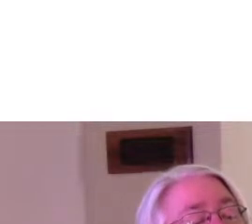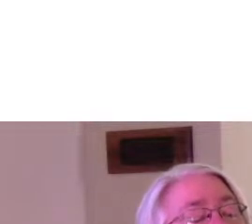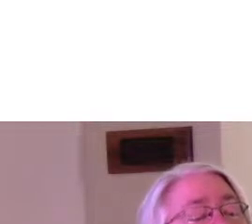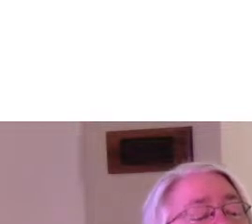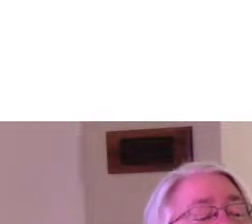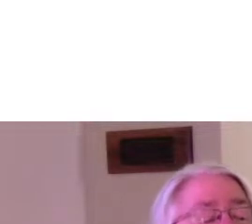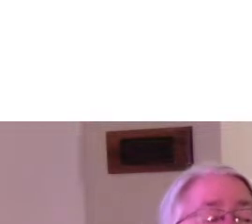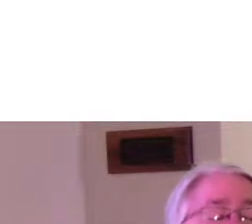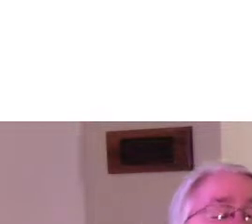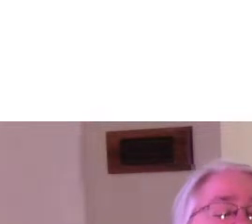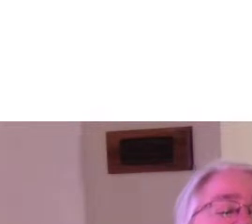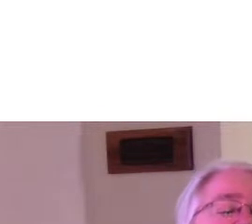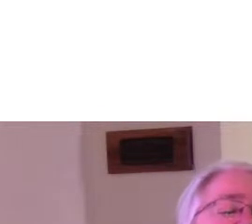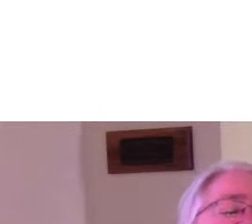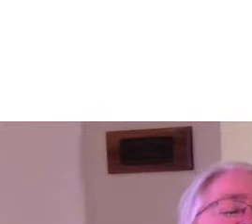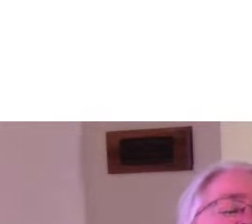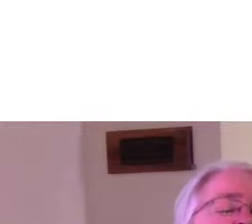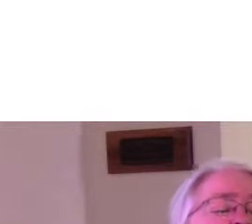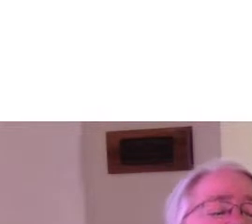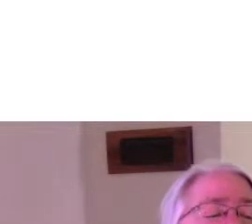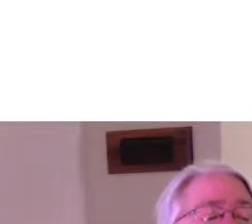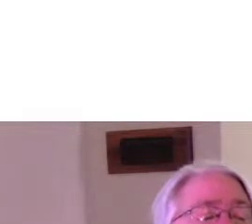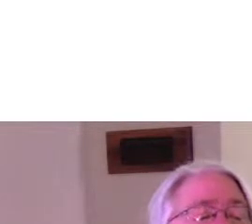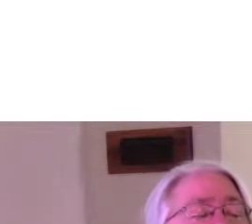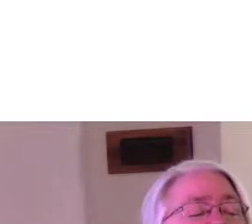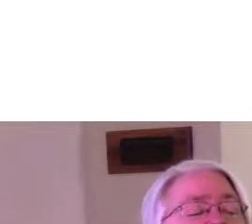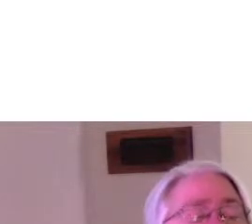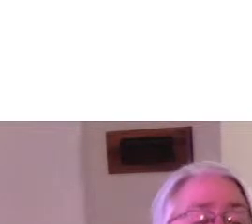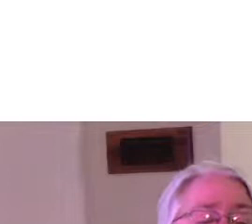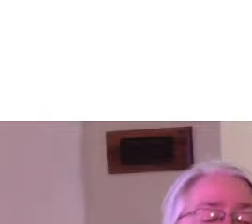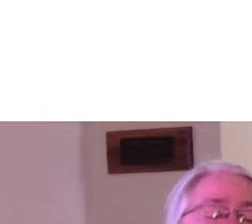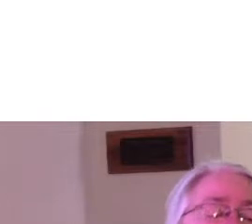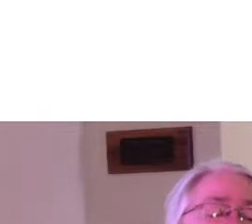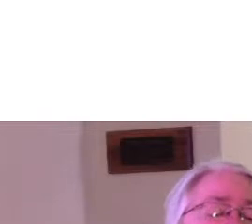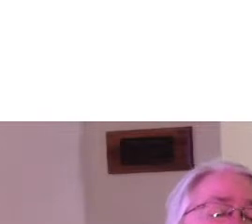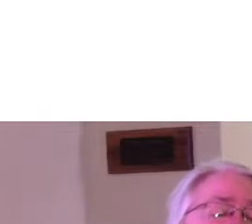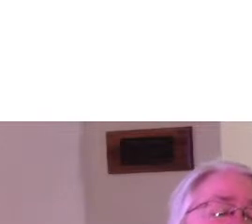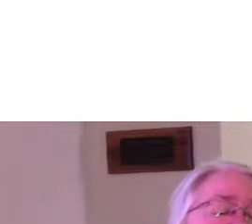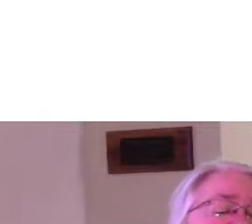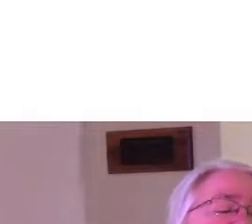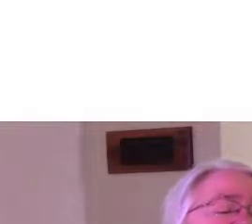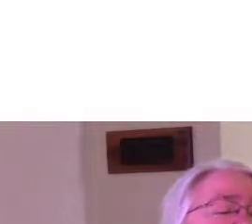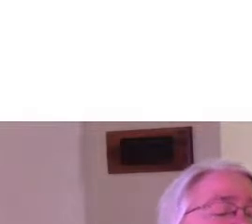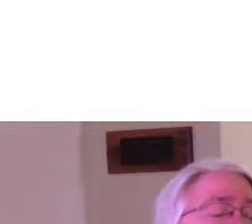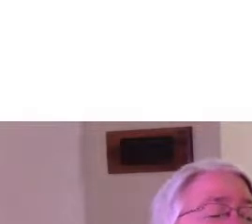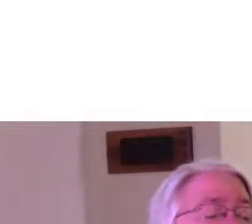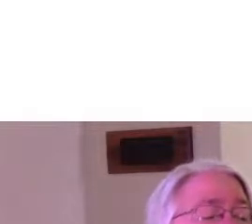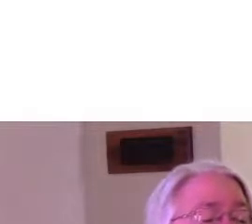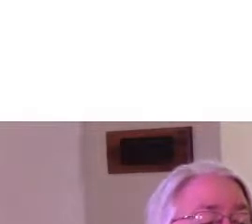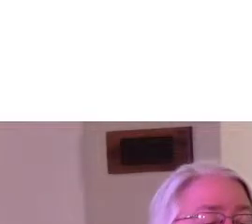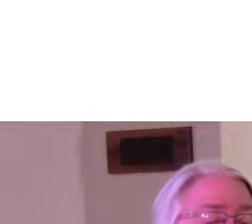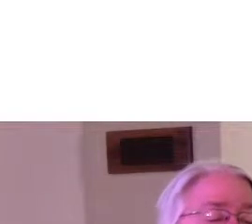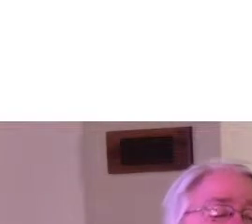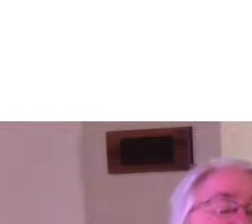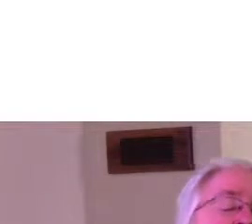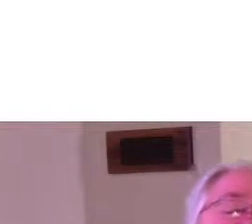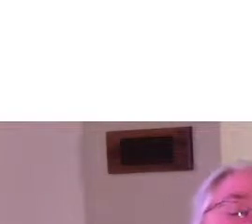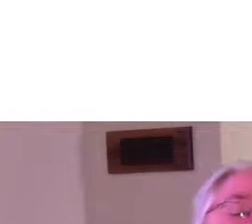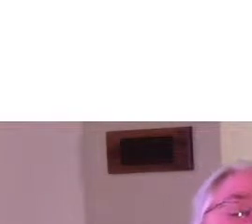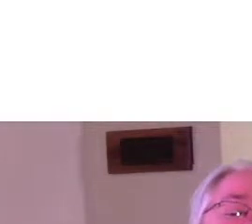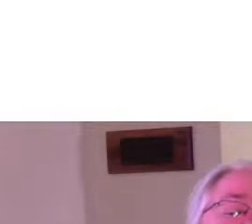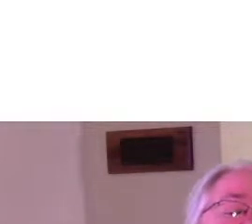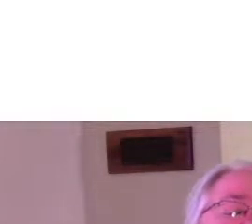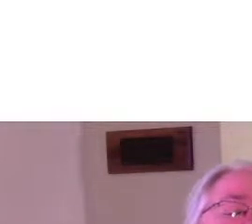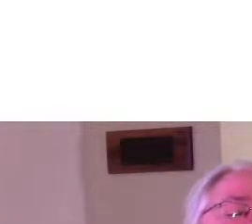I seek the spirit of a child, the child who meets life naturally,